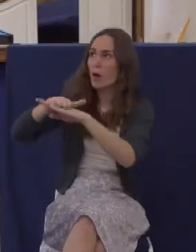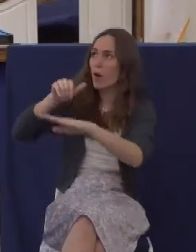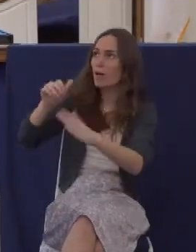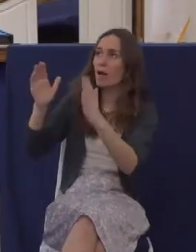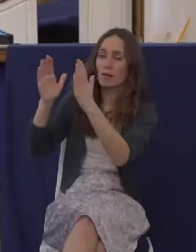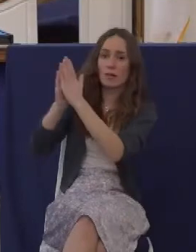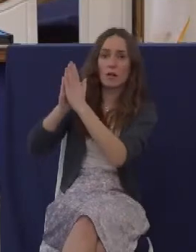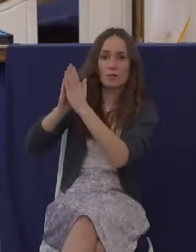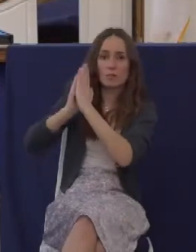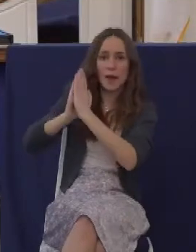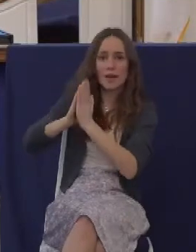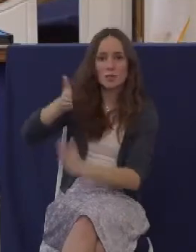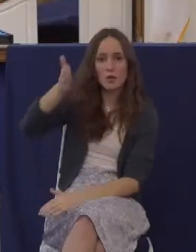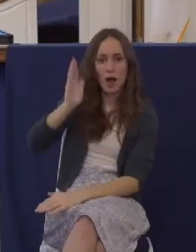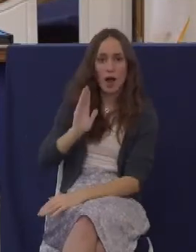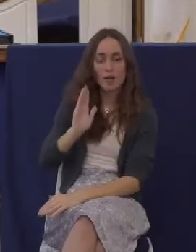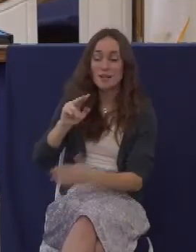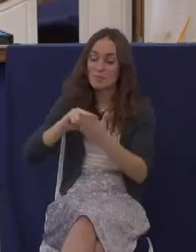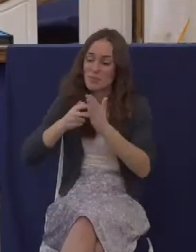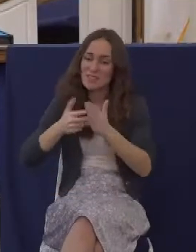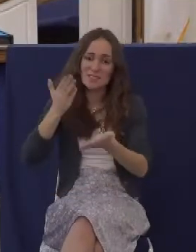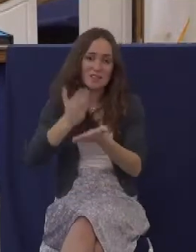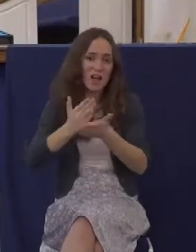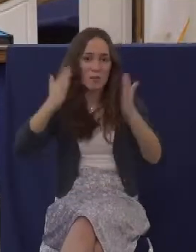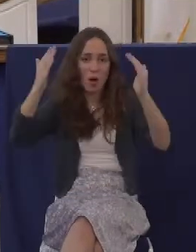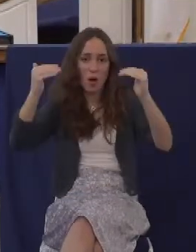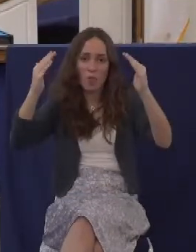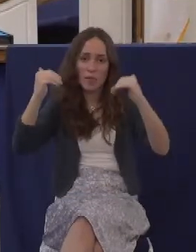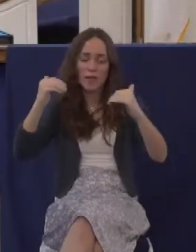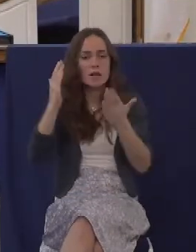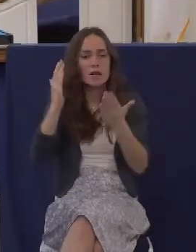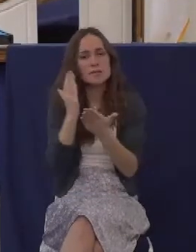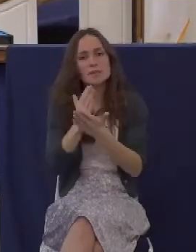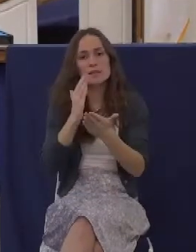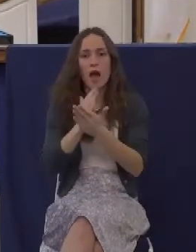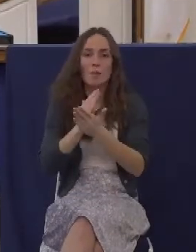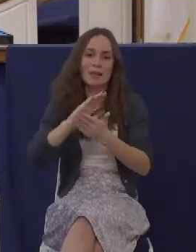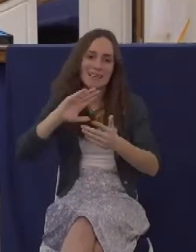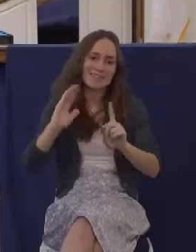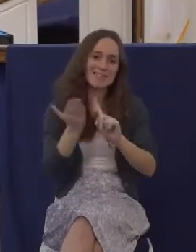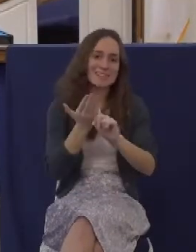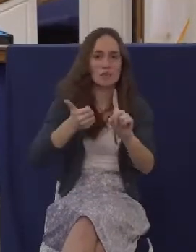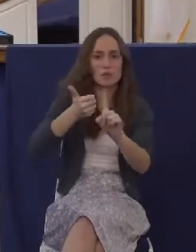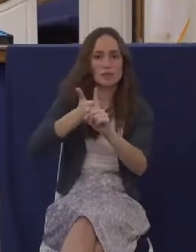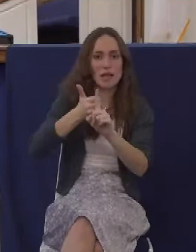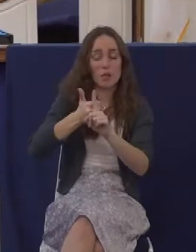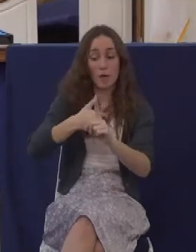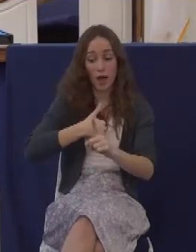off hoping and flattering yourself with an imagination that you are a child of God, end quote.